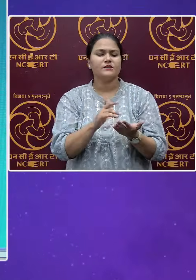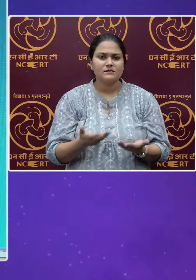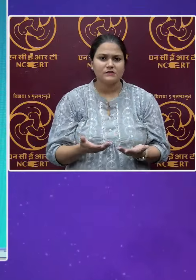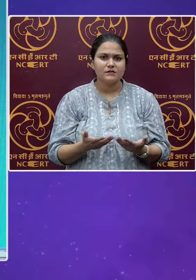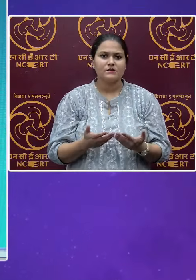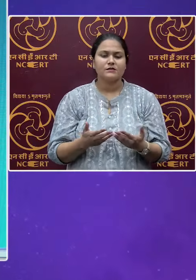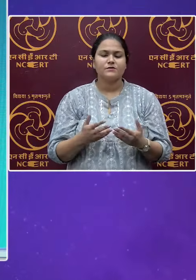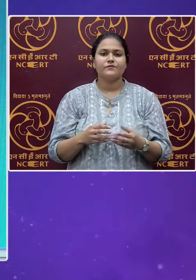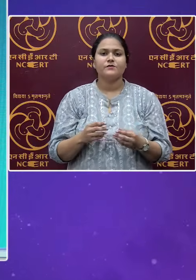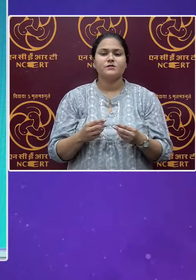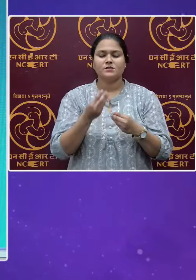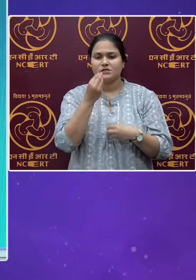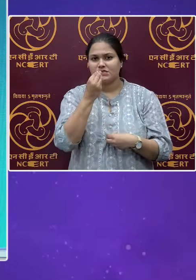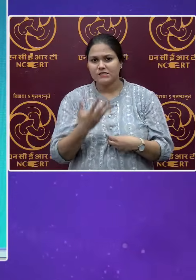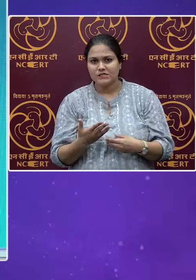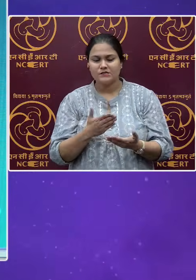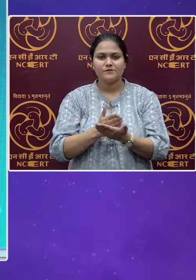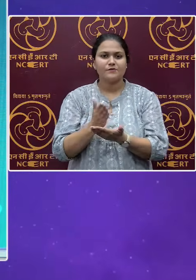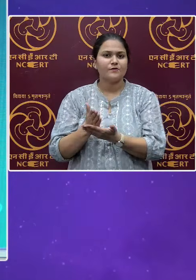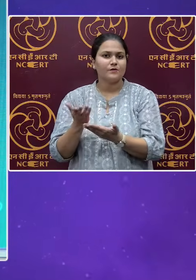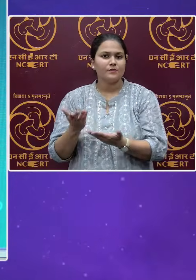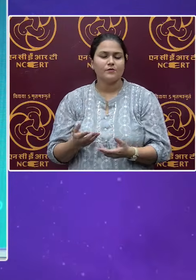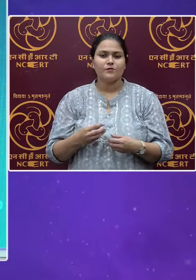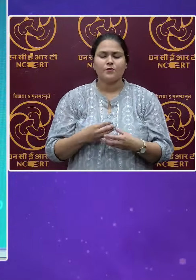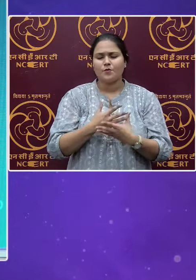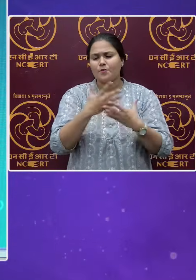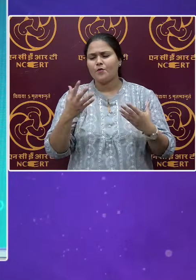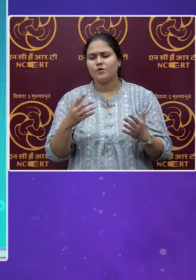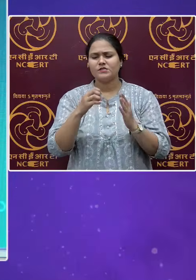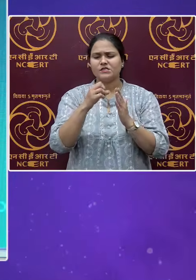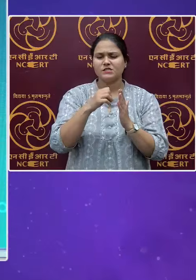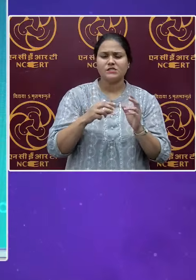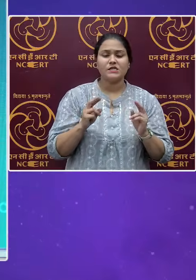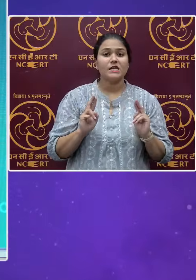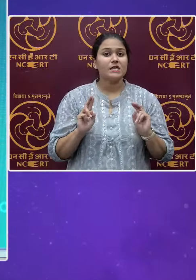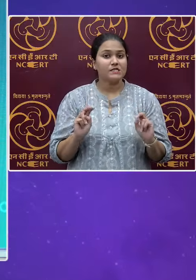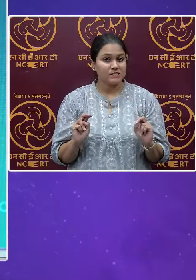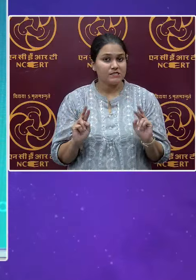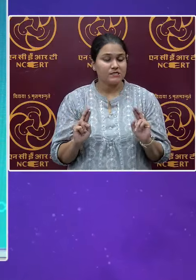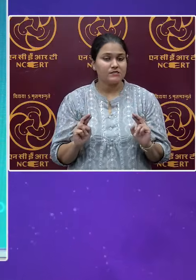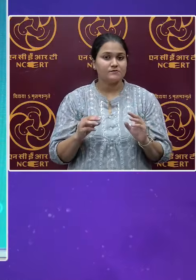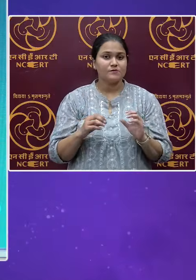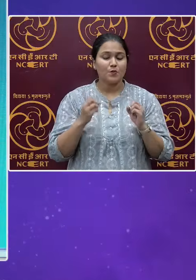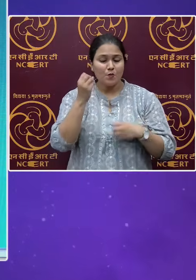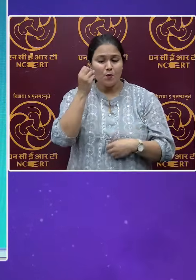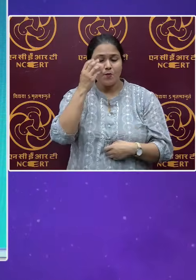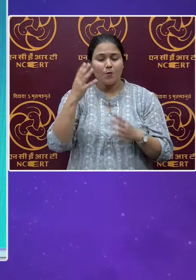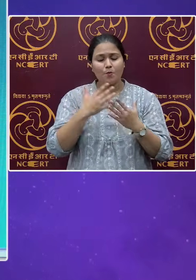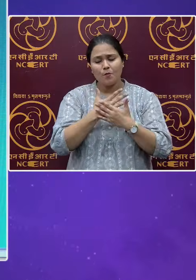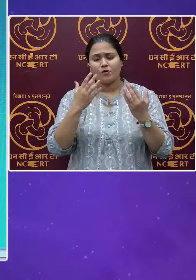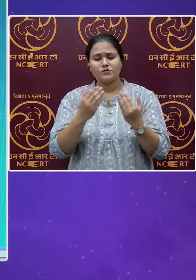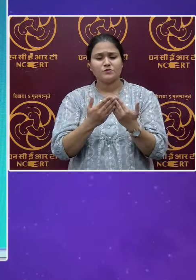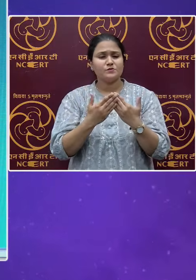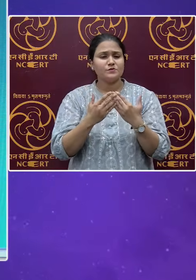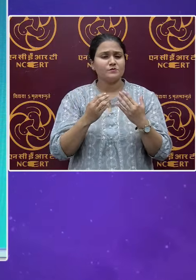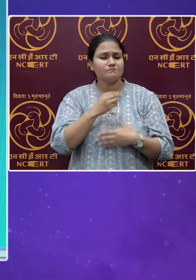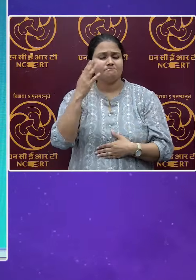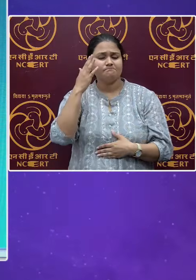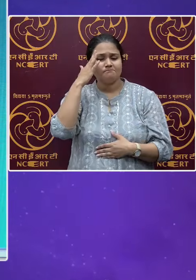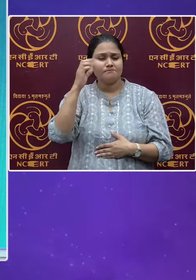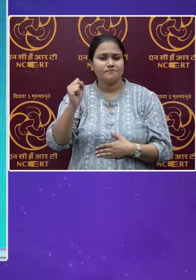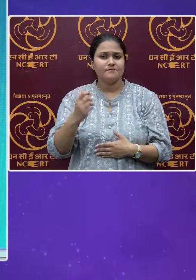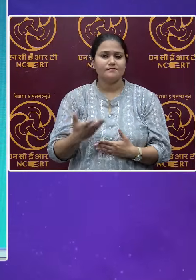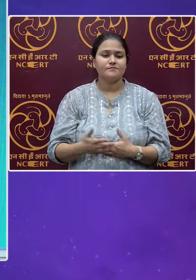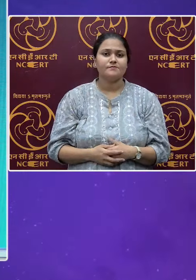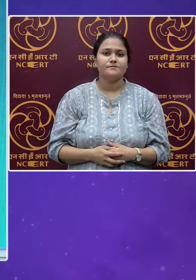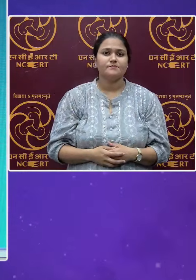reliable, credible, and from where we can get the much needed information or the knowledge that we intend to. So today we'll be talking about